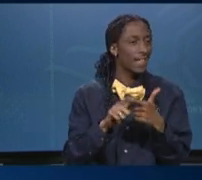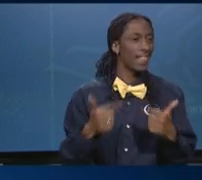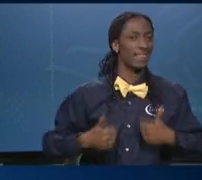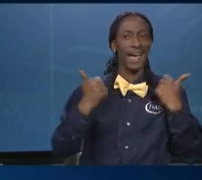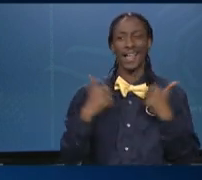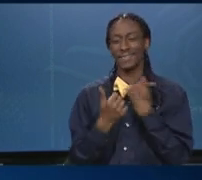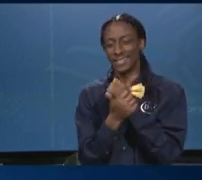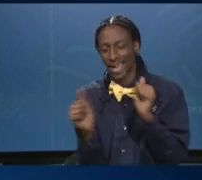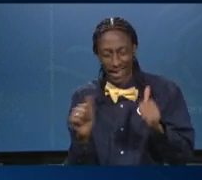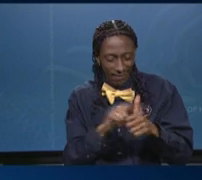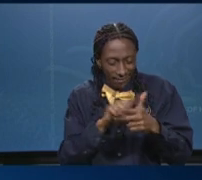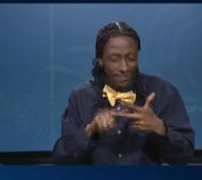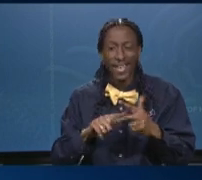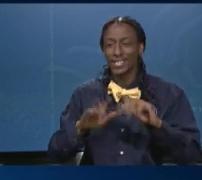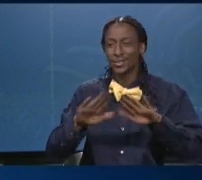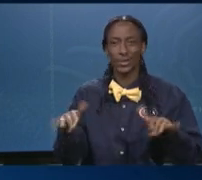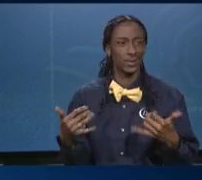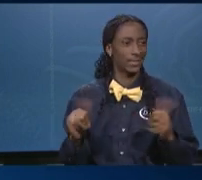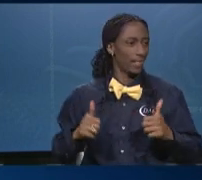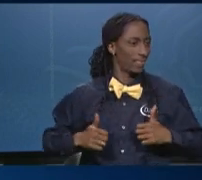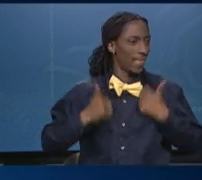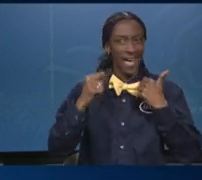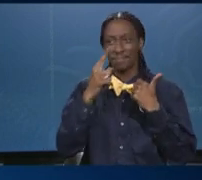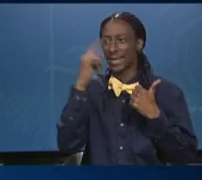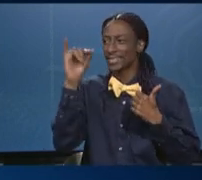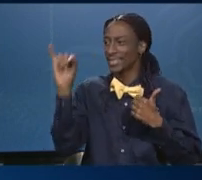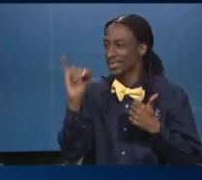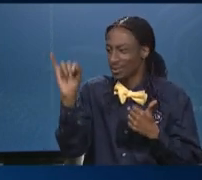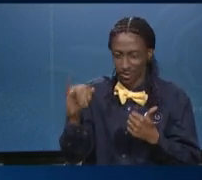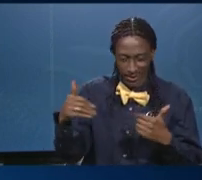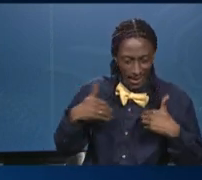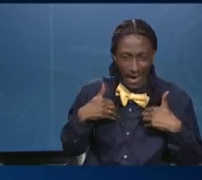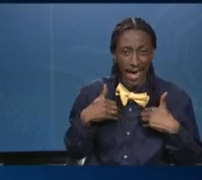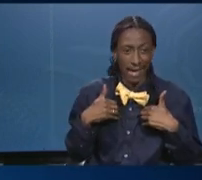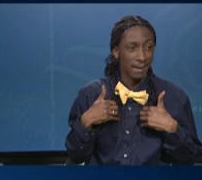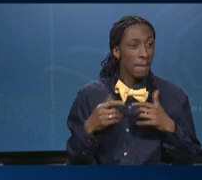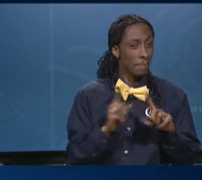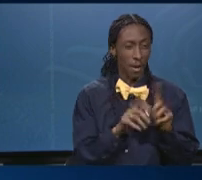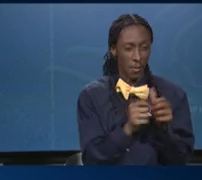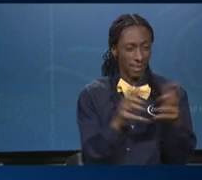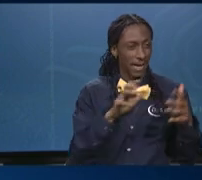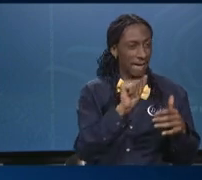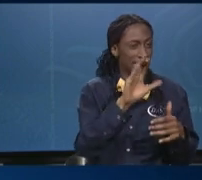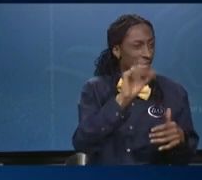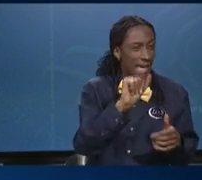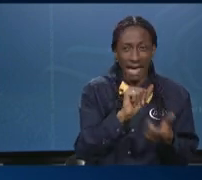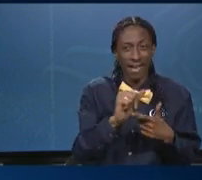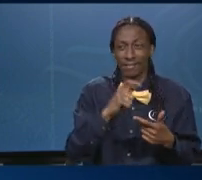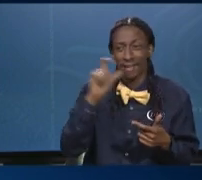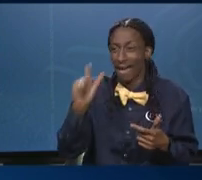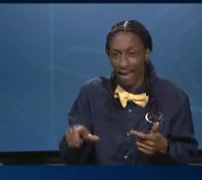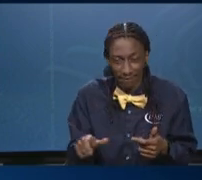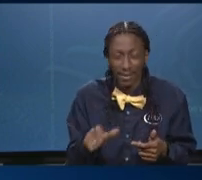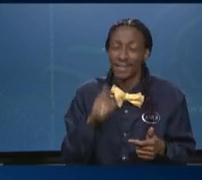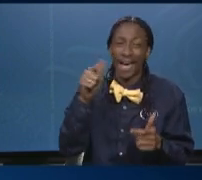alive today because of the coverage that they received that wouldn't have happened because of the ACA. Those are my proudest